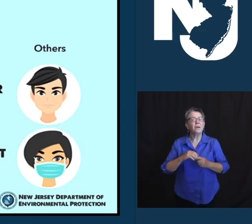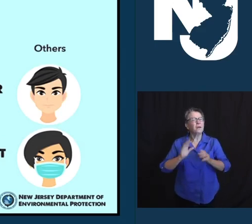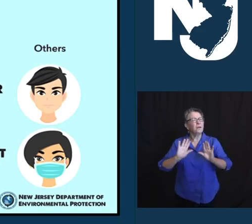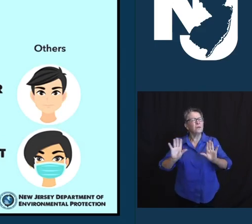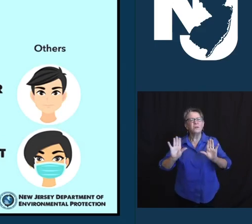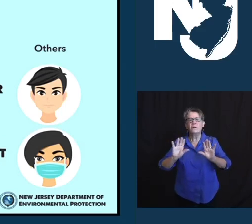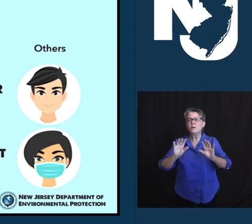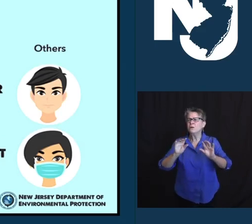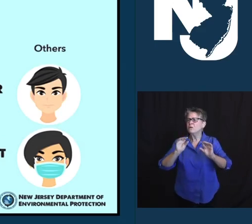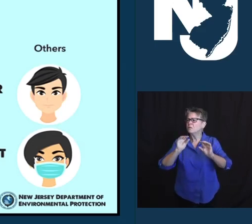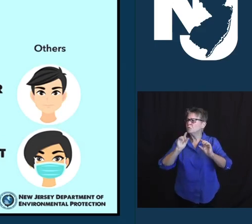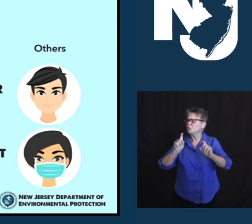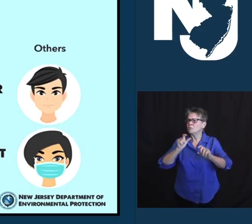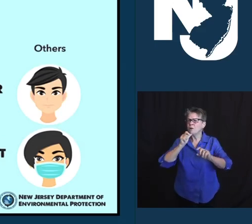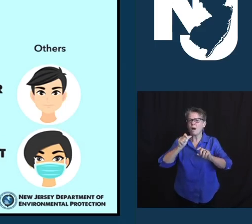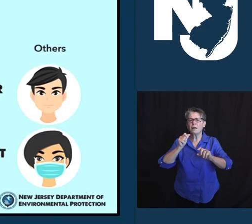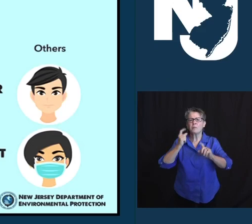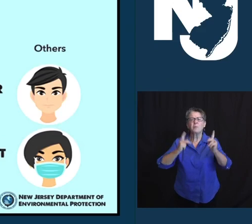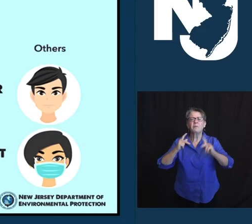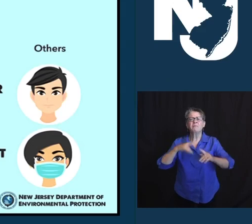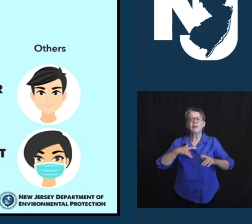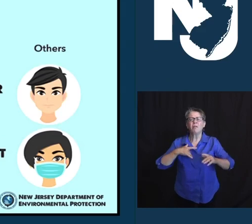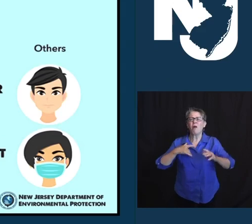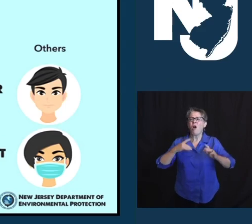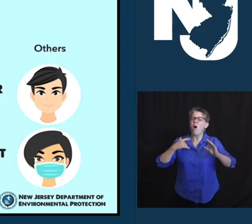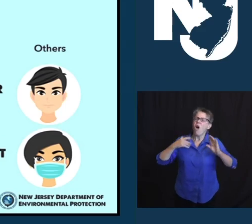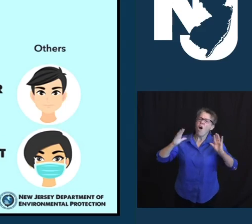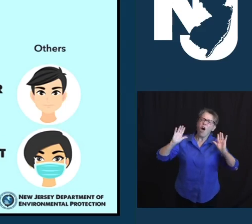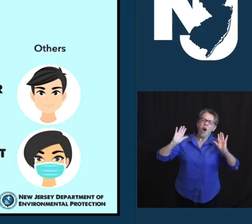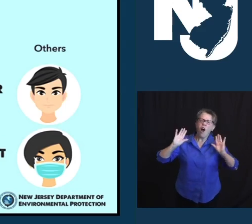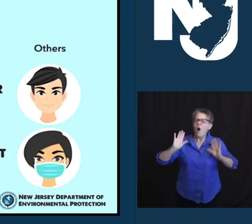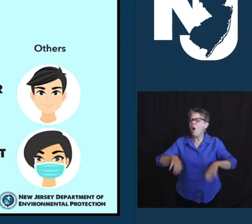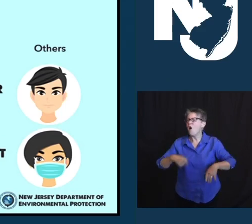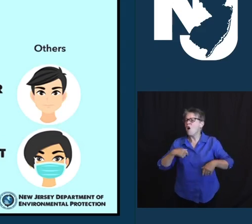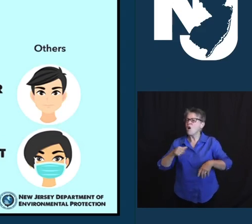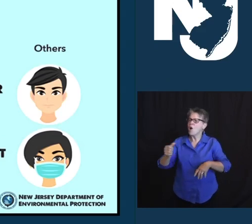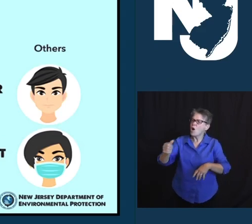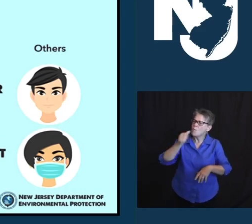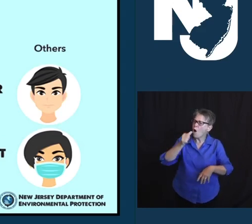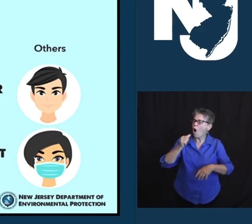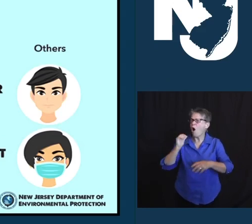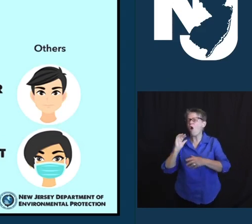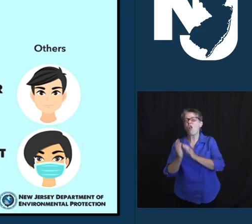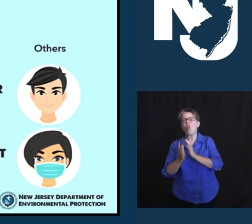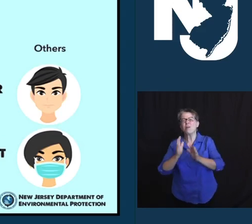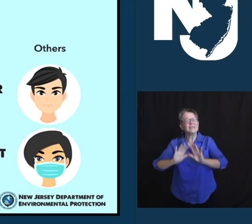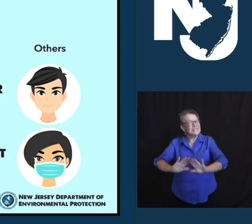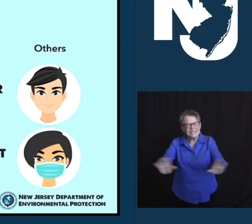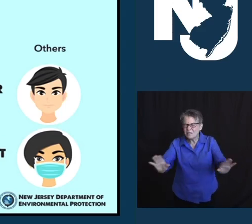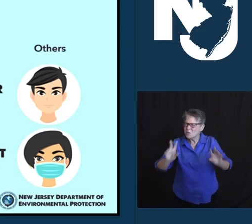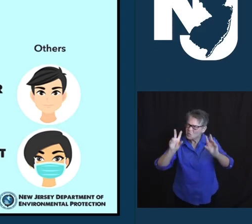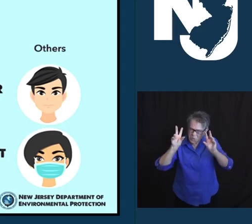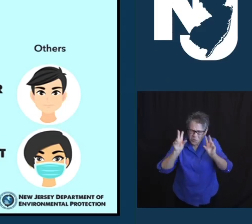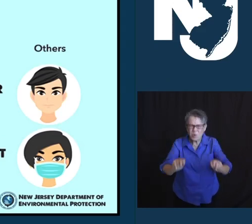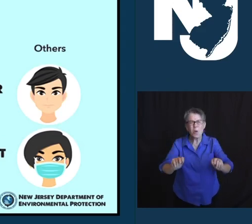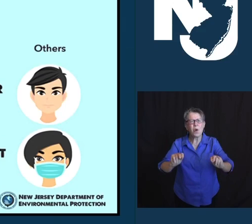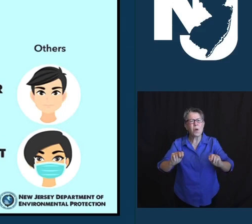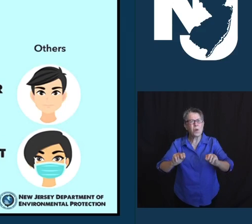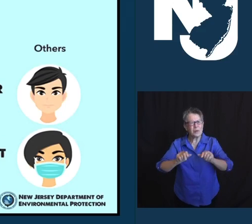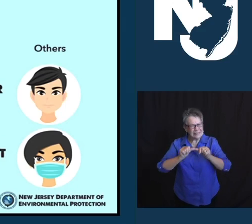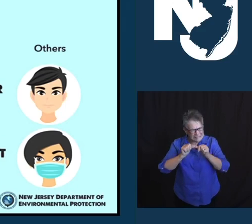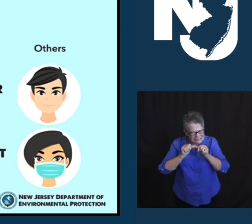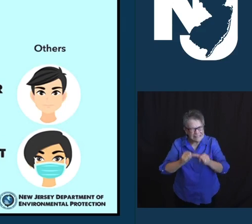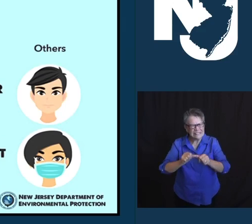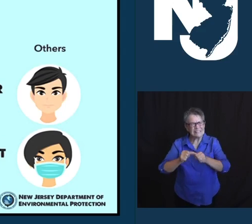to crowd around bars without any regard for those around us. That is how we backslide. That's how we get pushed off our